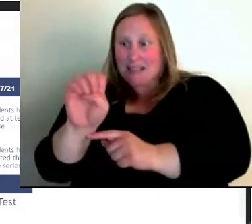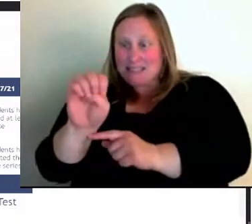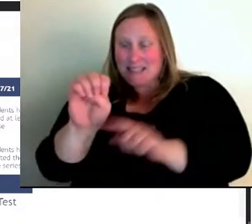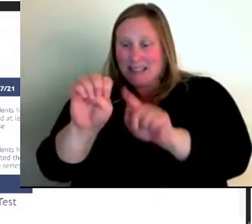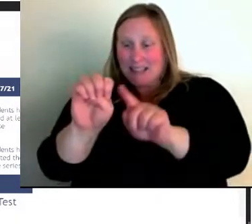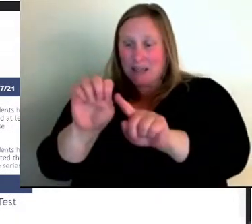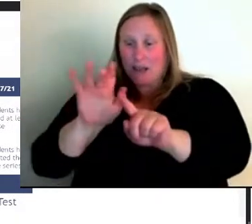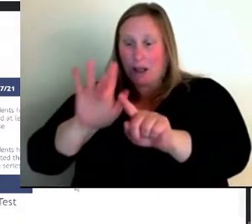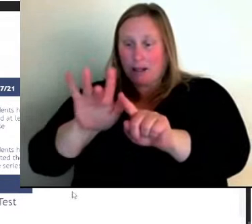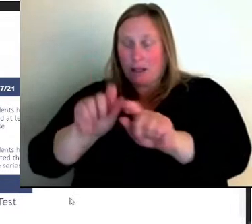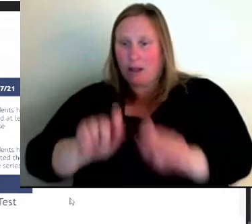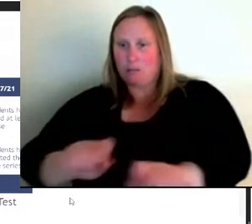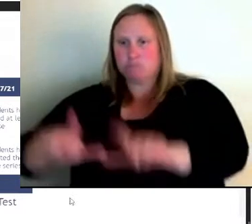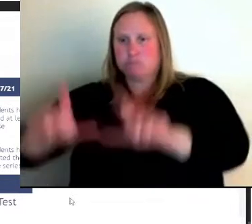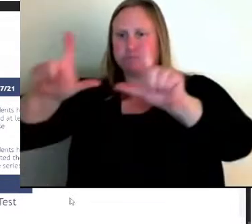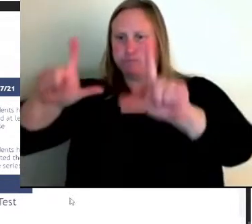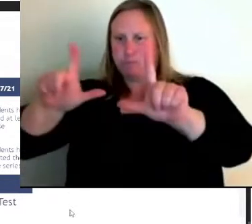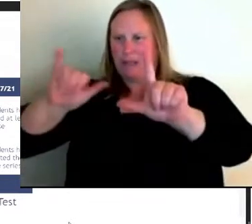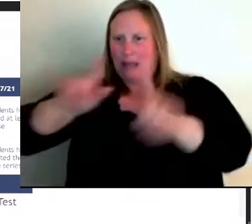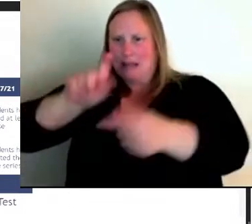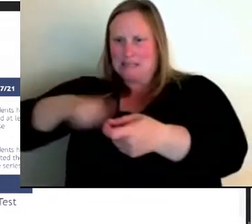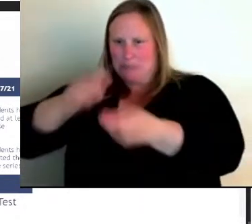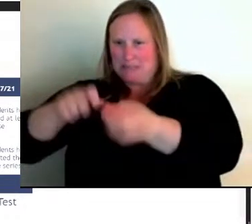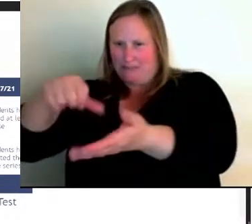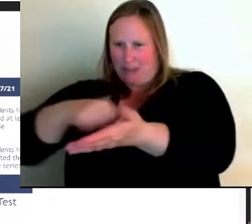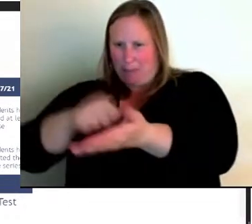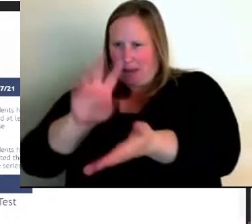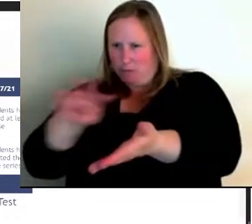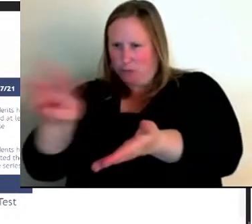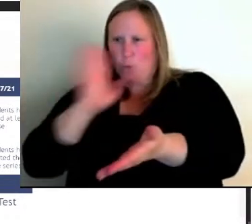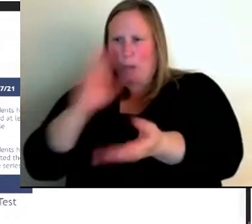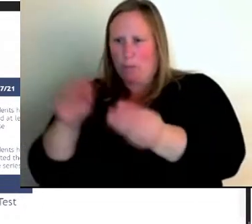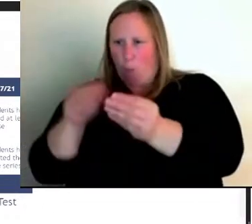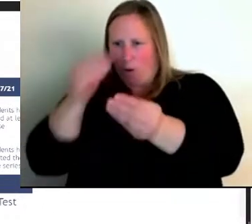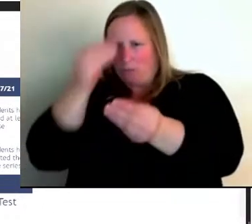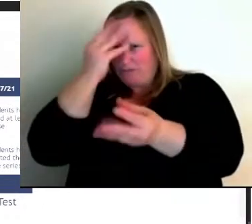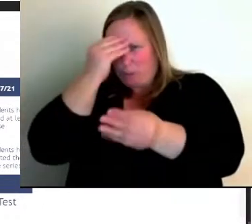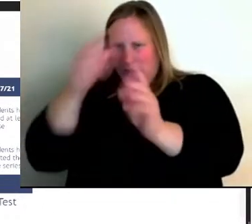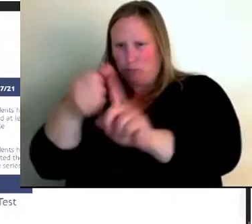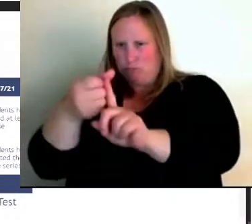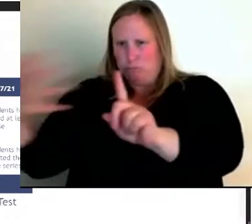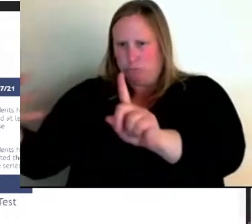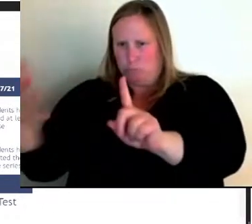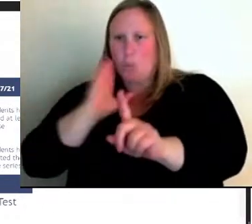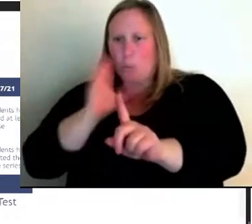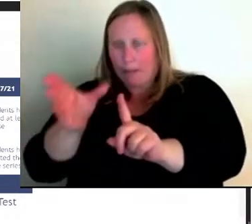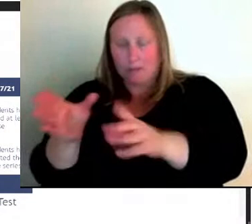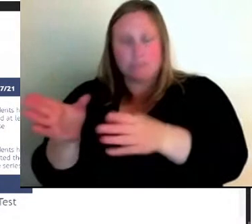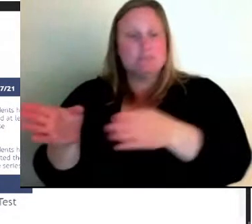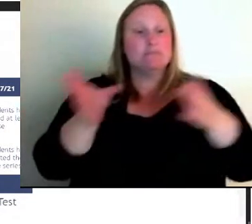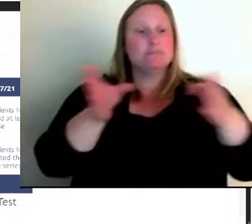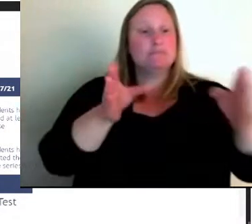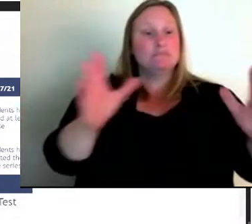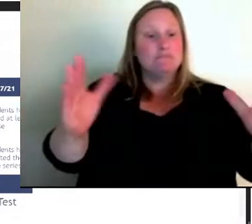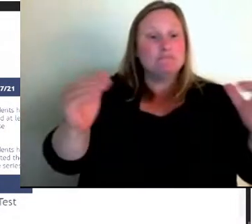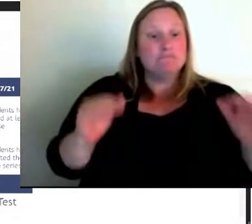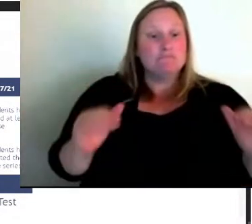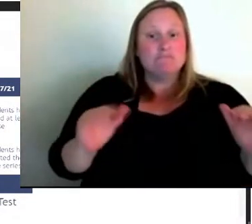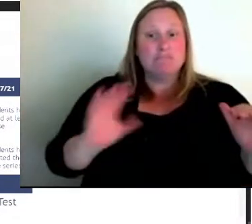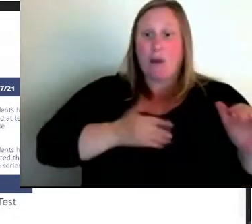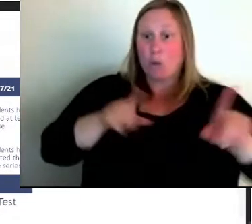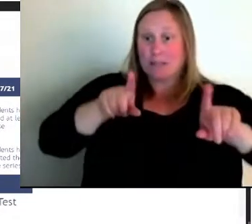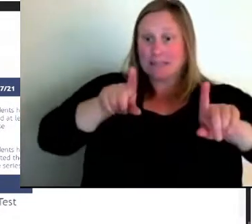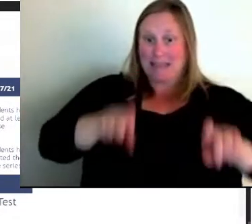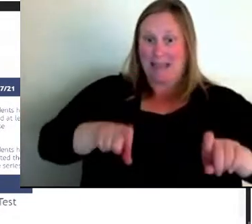vaccines. That's true for all of these pieces. And then we've updated our testing information as well. A couple of things